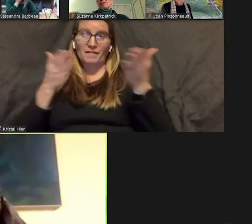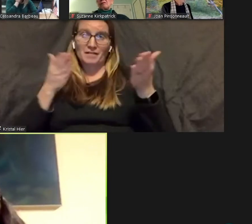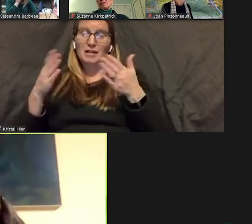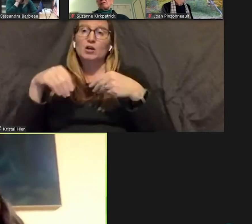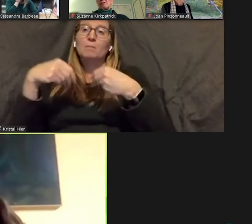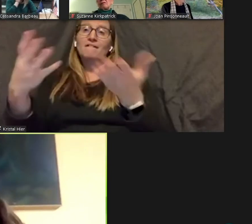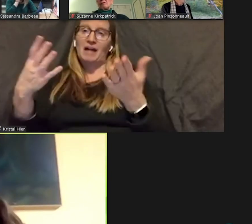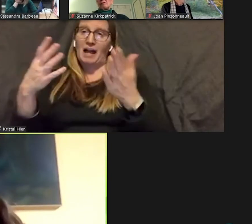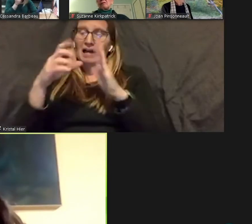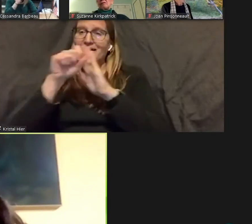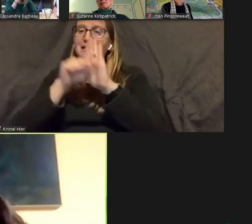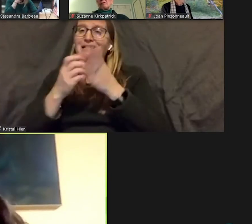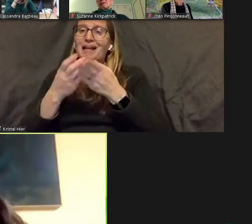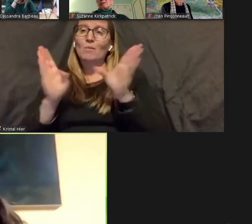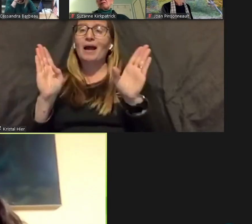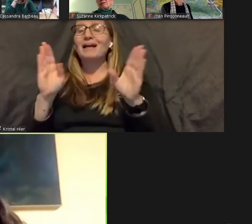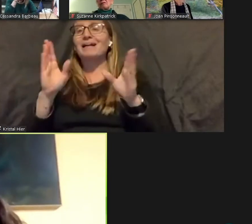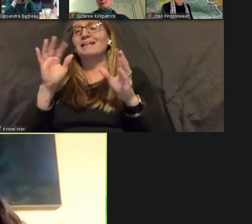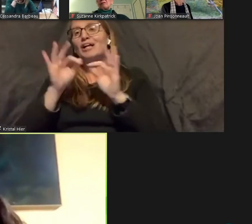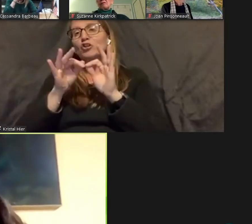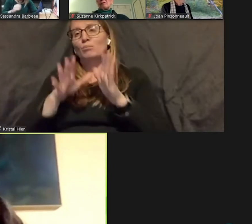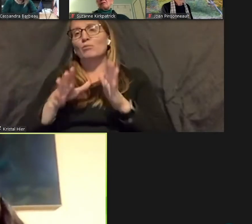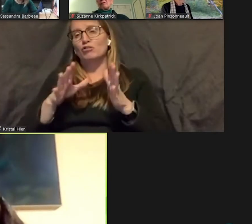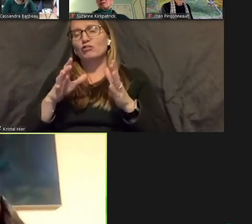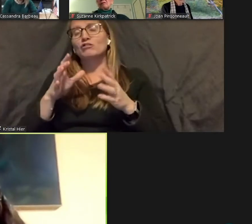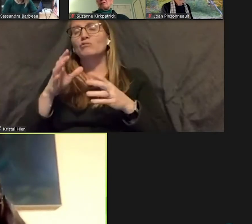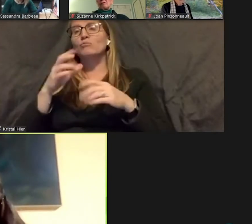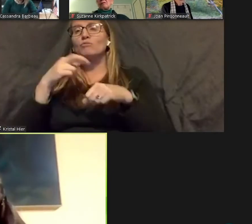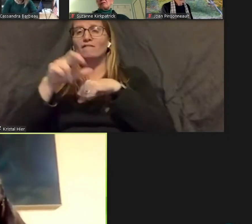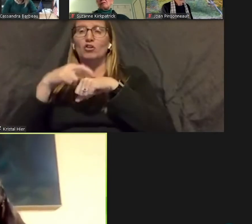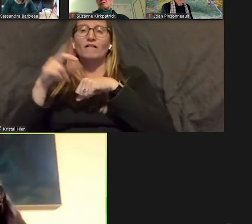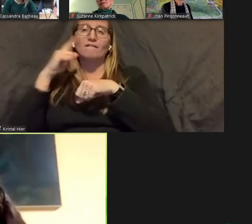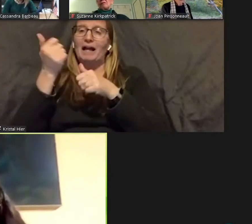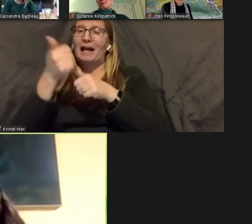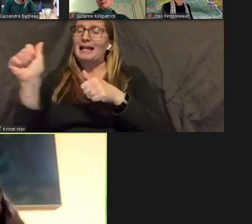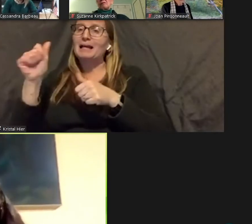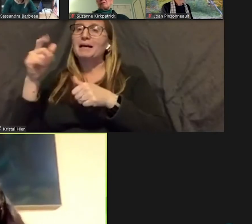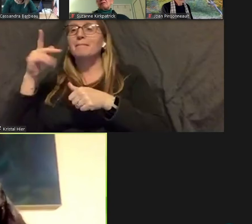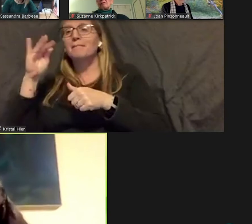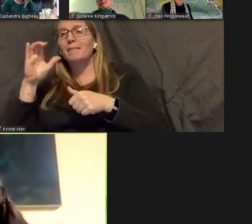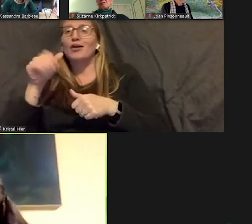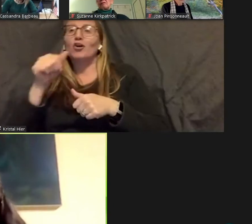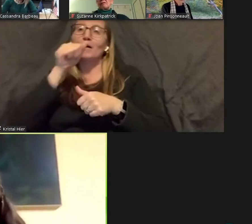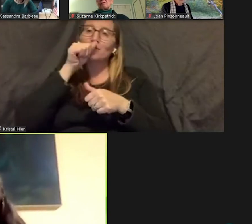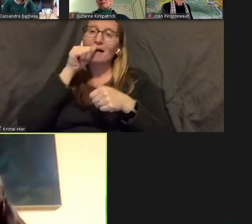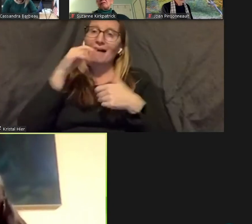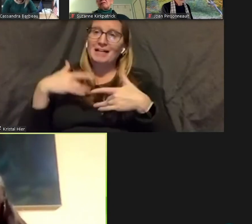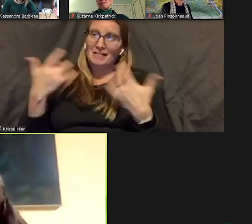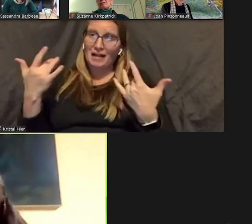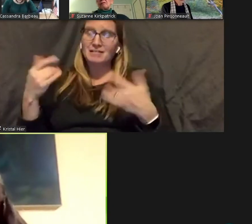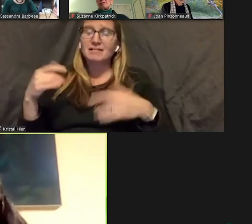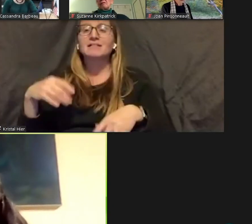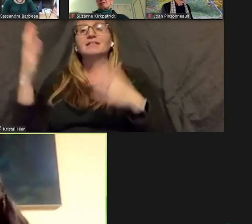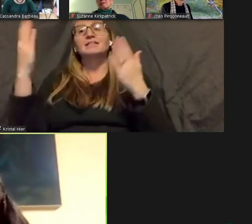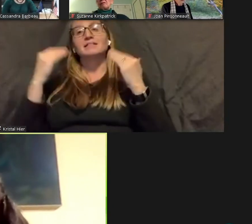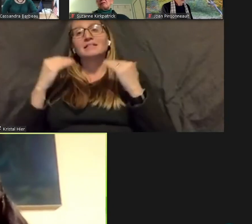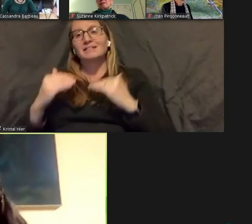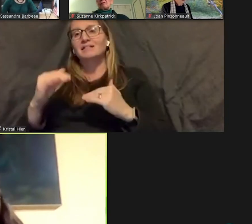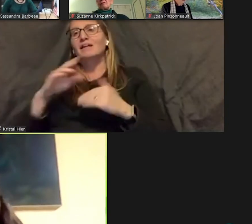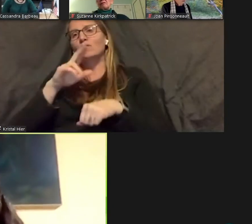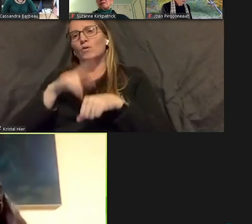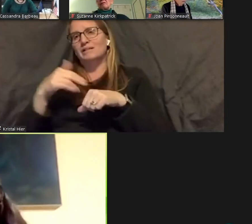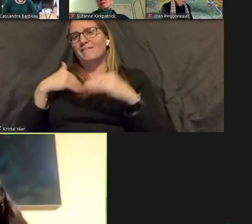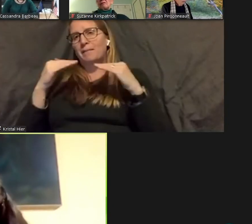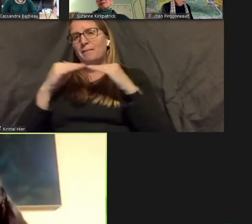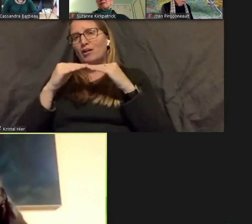Sign Language, spoken English interpreter referrals for public and private events. And of course, we have the Peer Advocacy